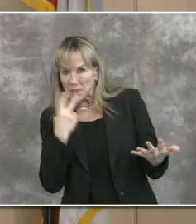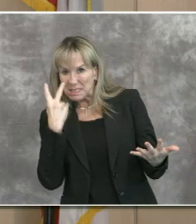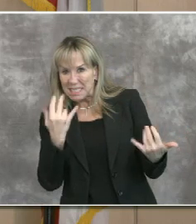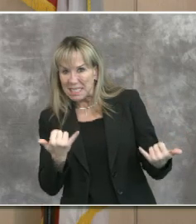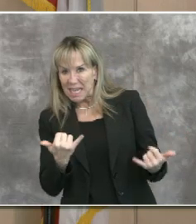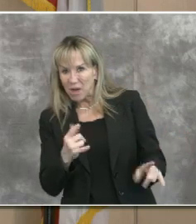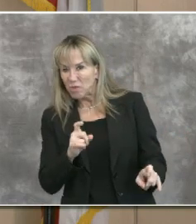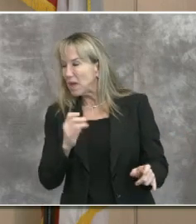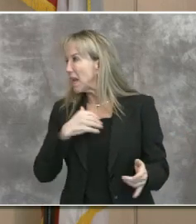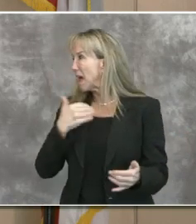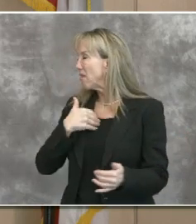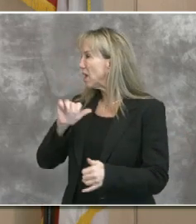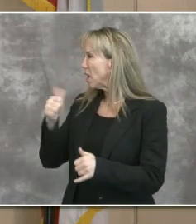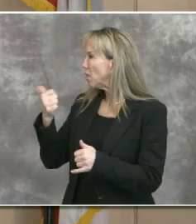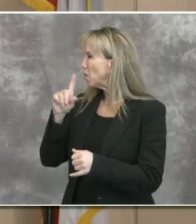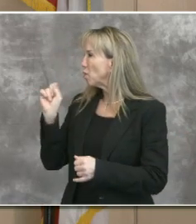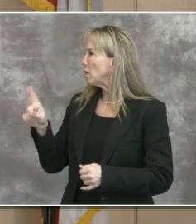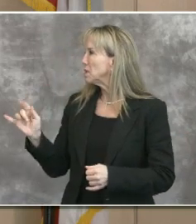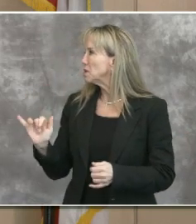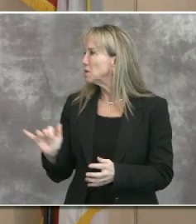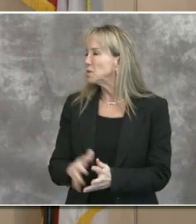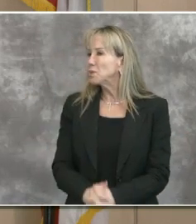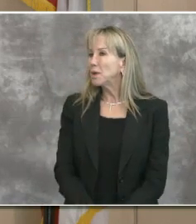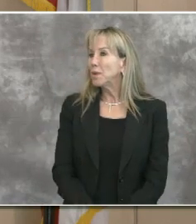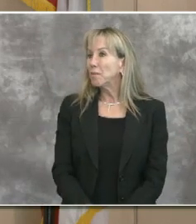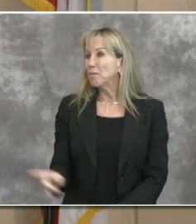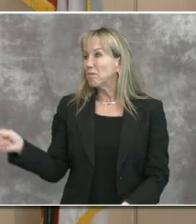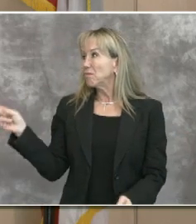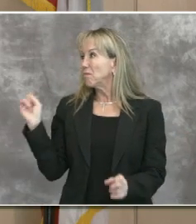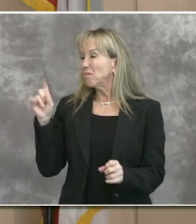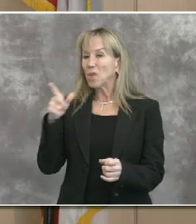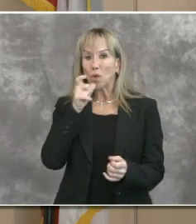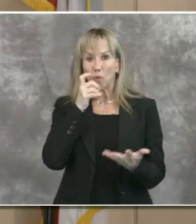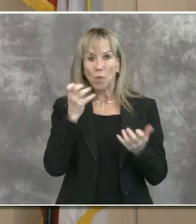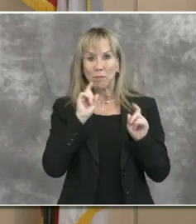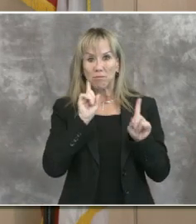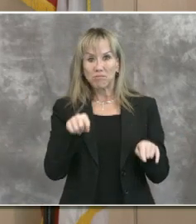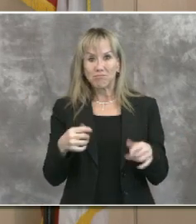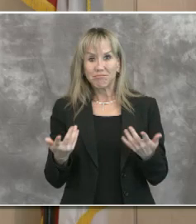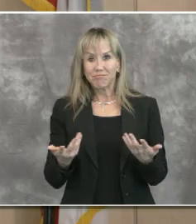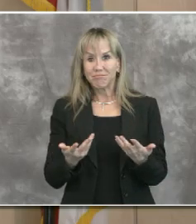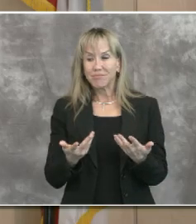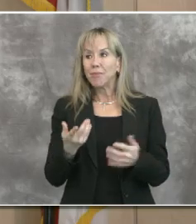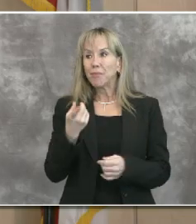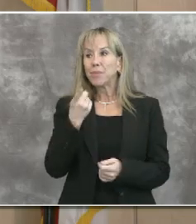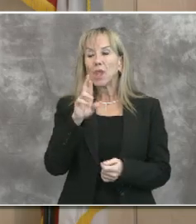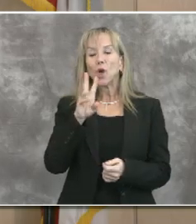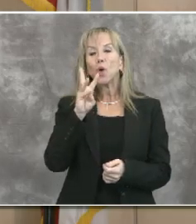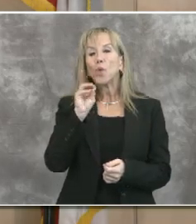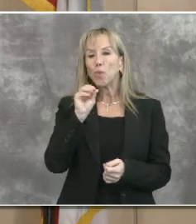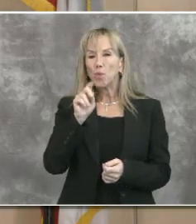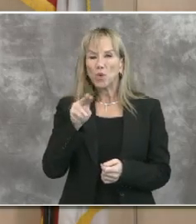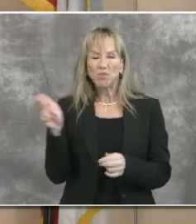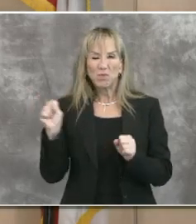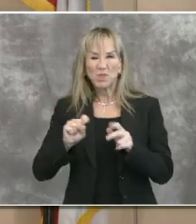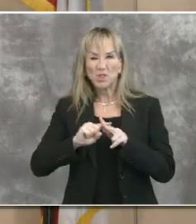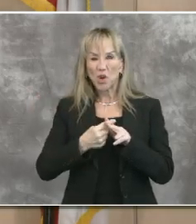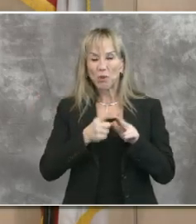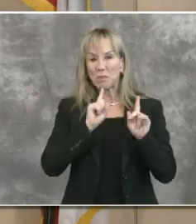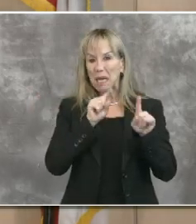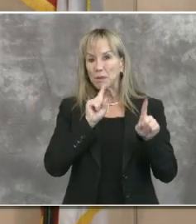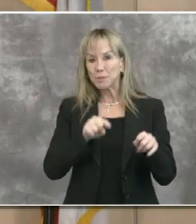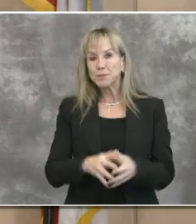me see who's going to respond to that. I think they're gathering some information. Dr. Wooten's going to start. I'll start.